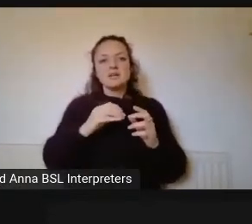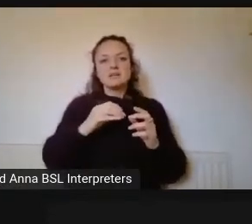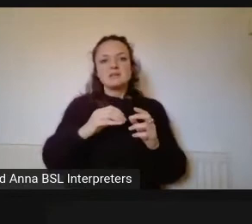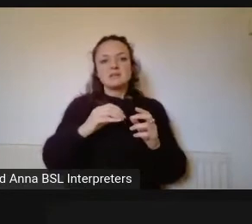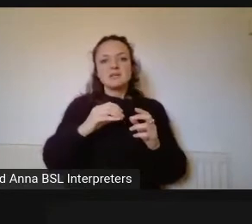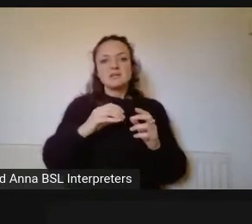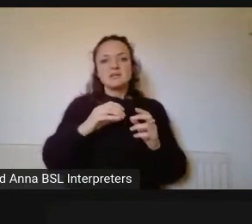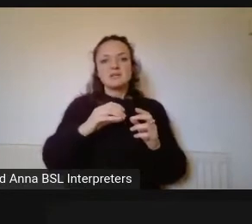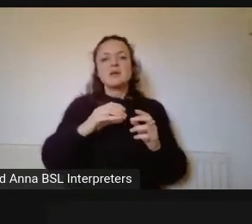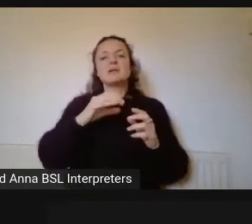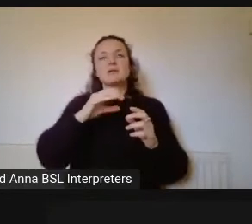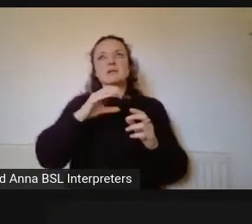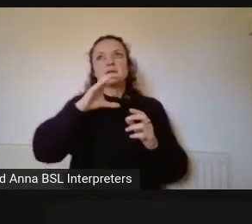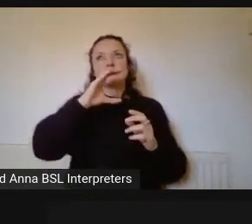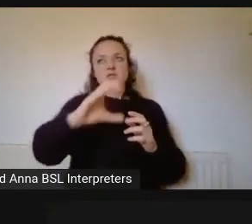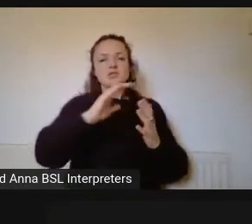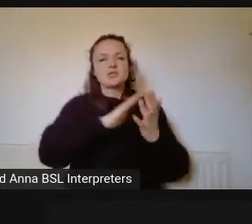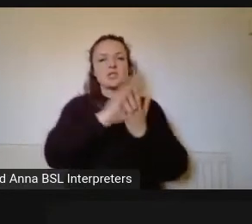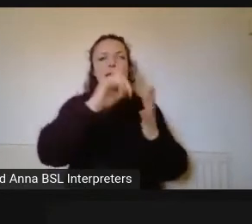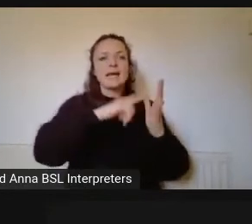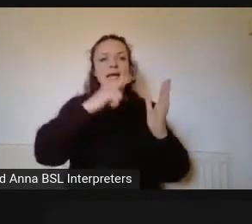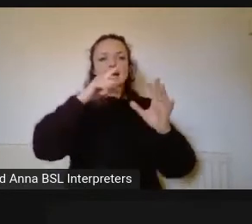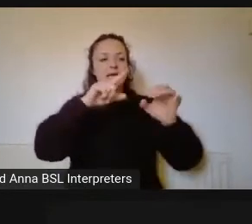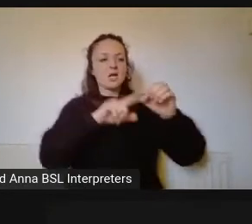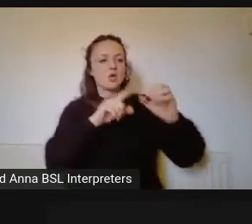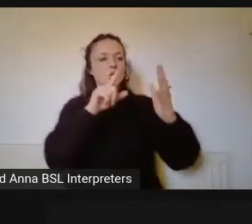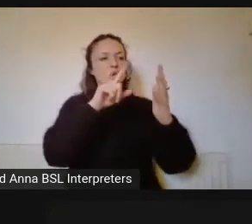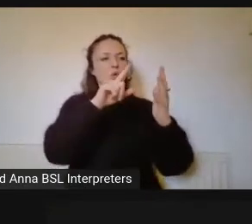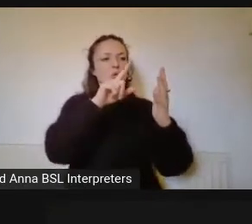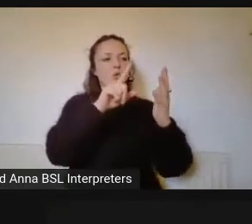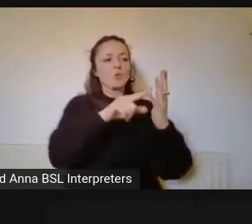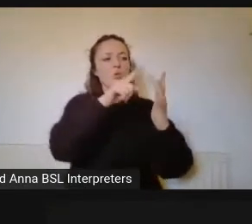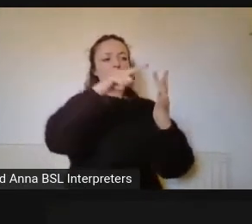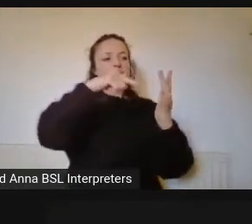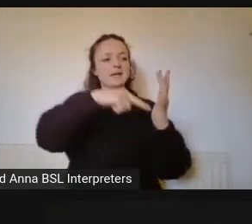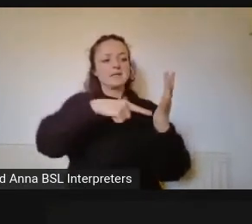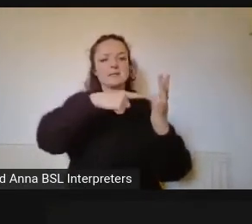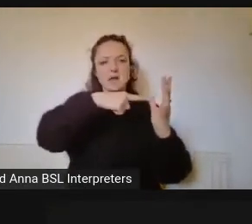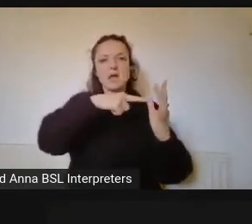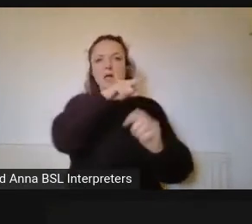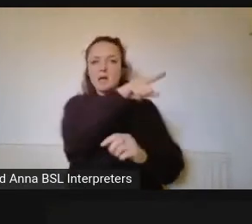in Colombia, and their the kinds of ways in which they ended up